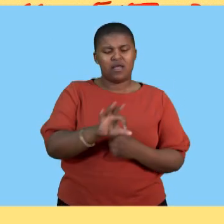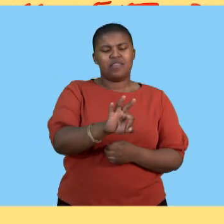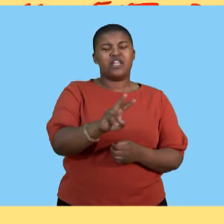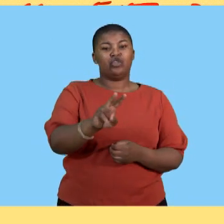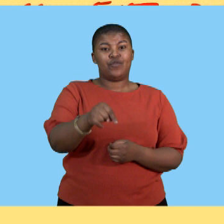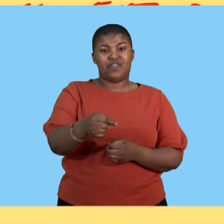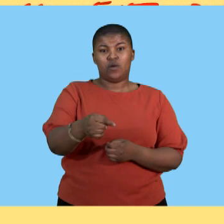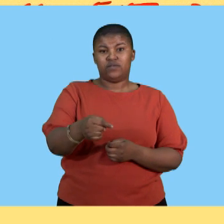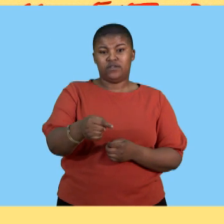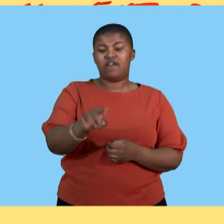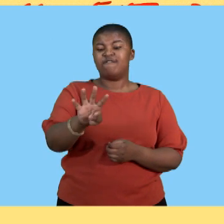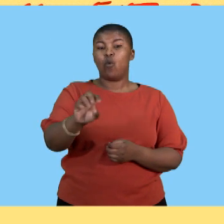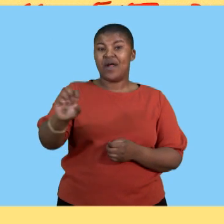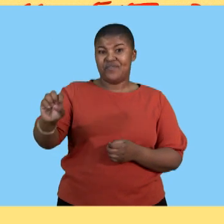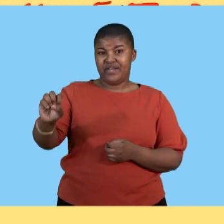receive